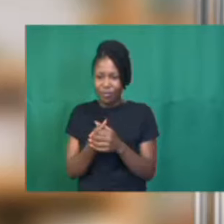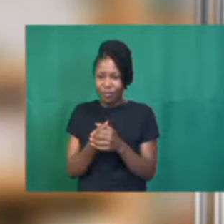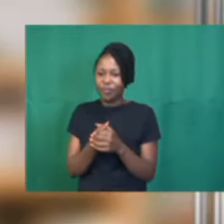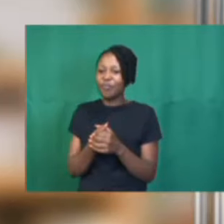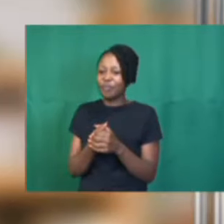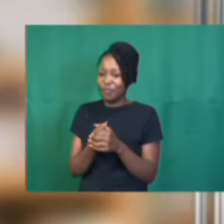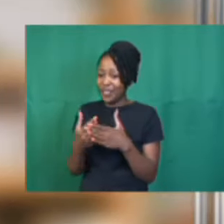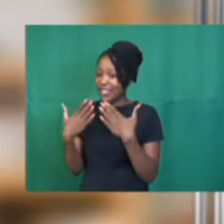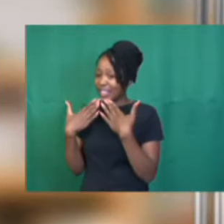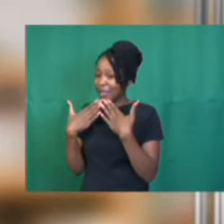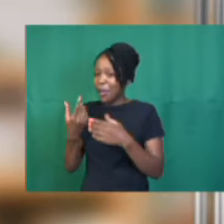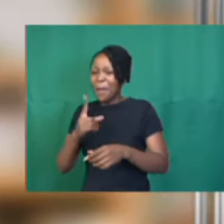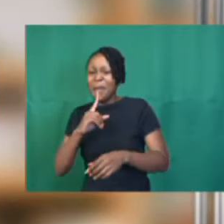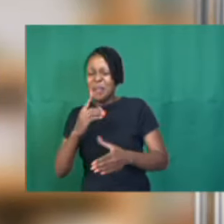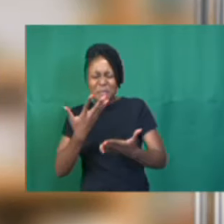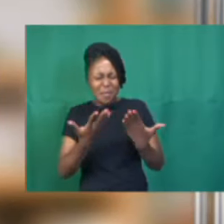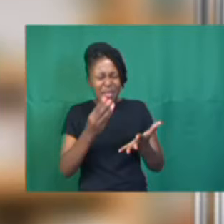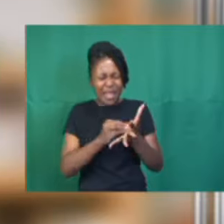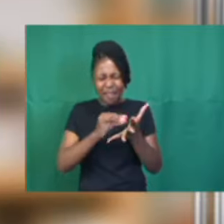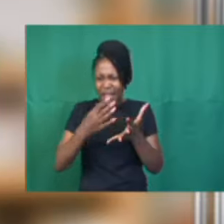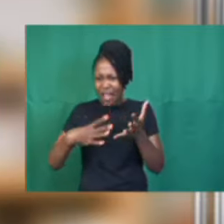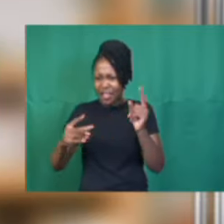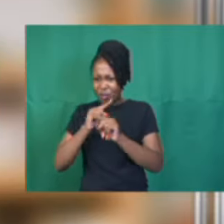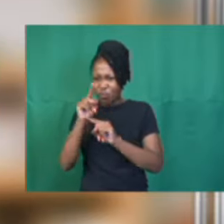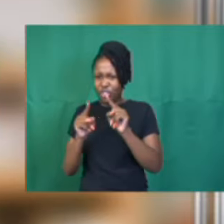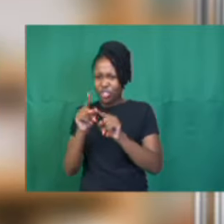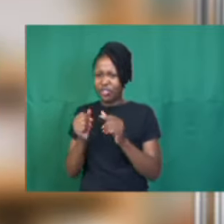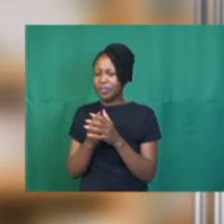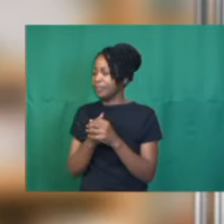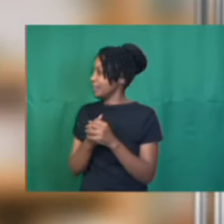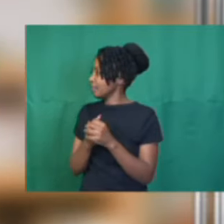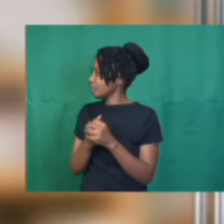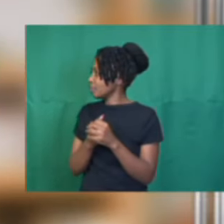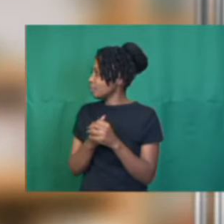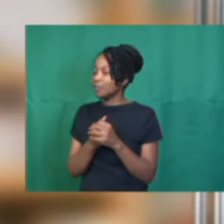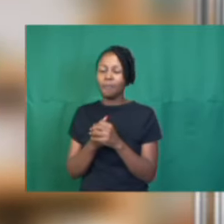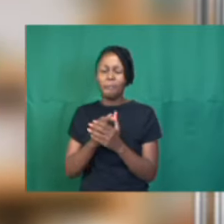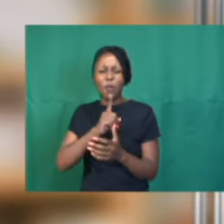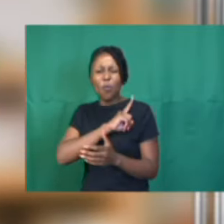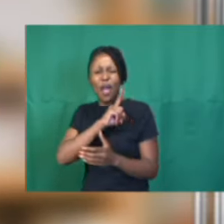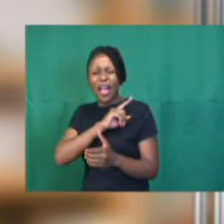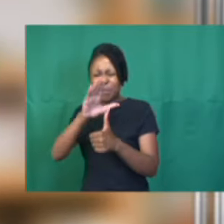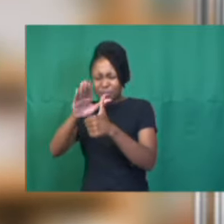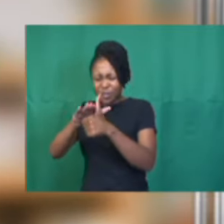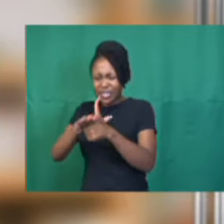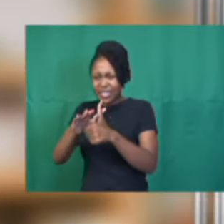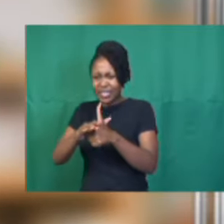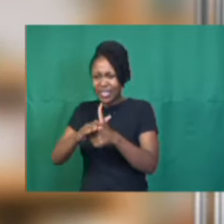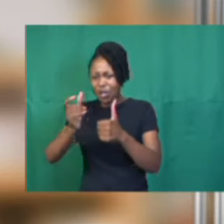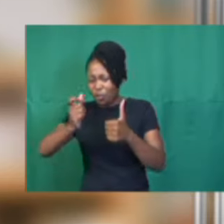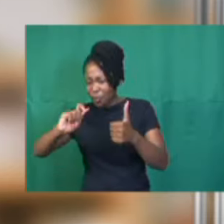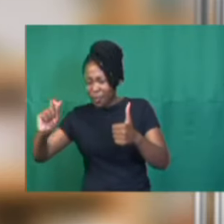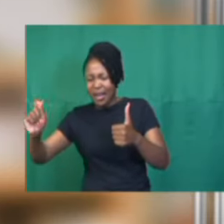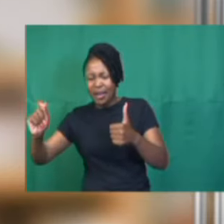question. The viewer is asking why these expressions are so important. The expressions that you were speaking about just now, why are they